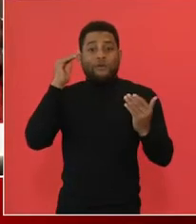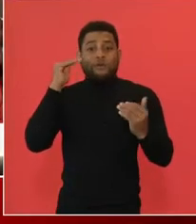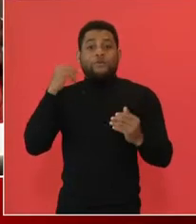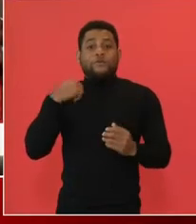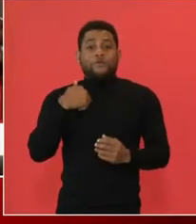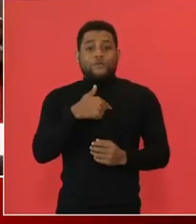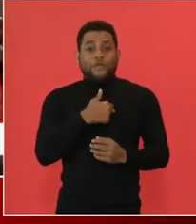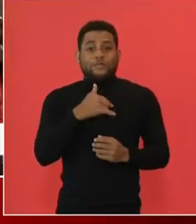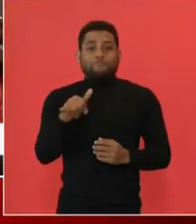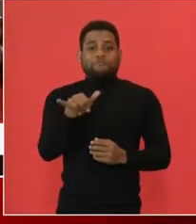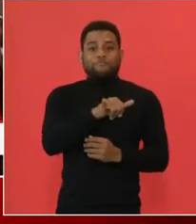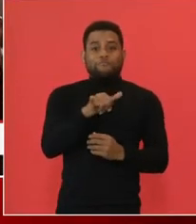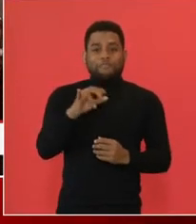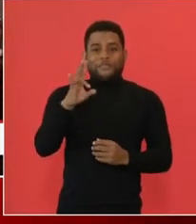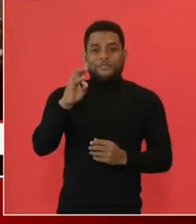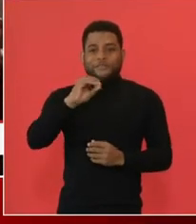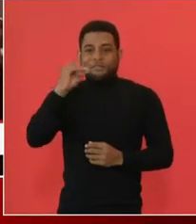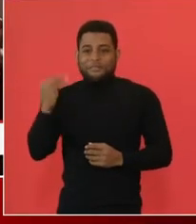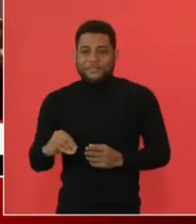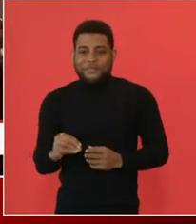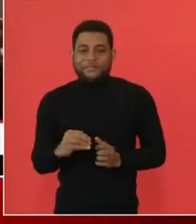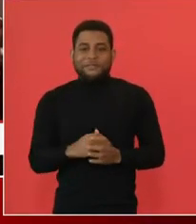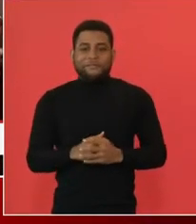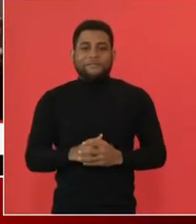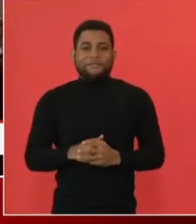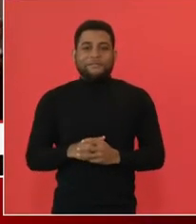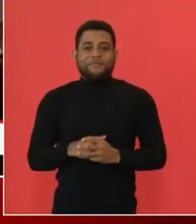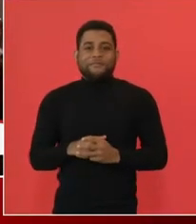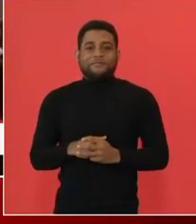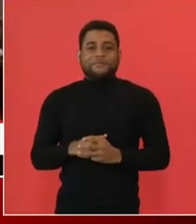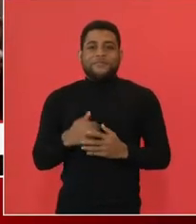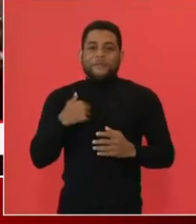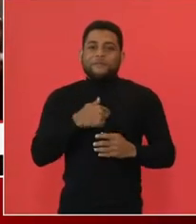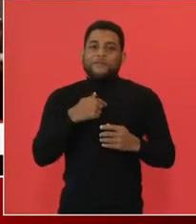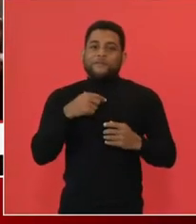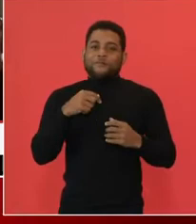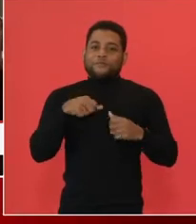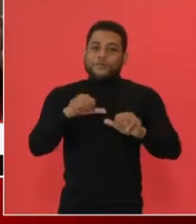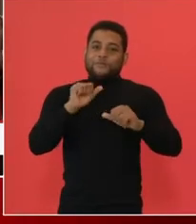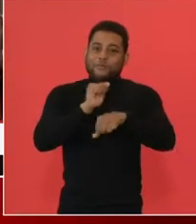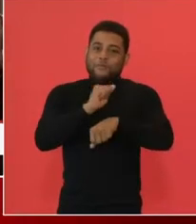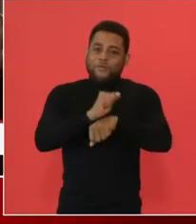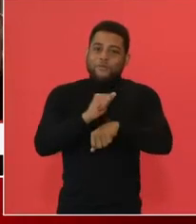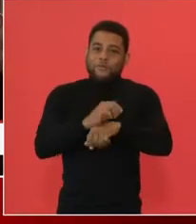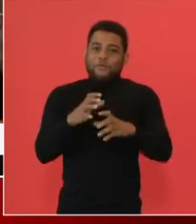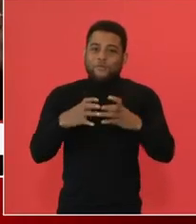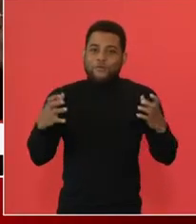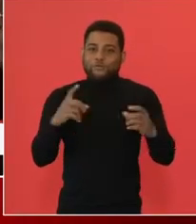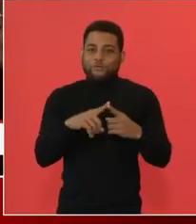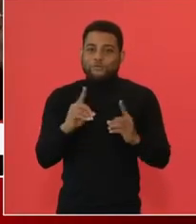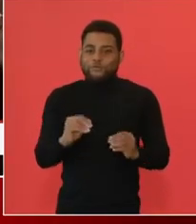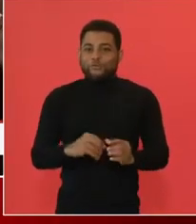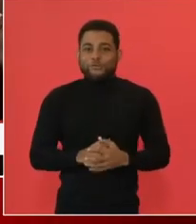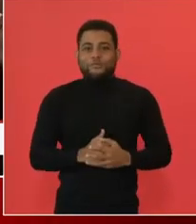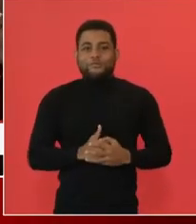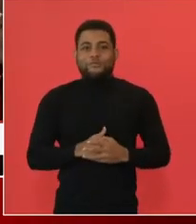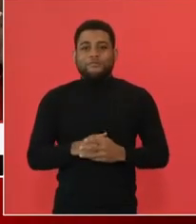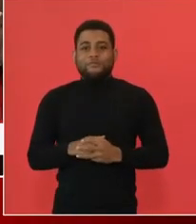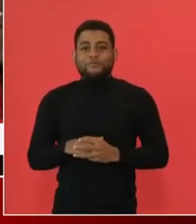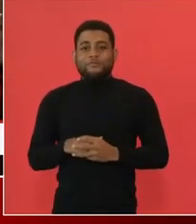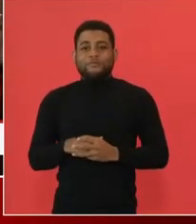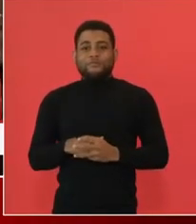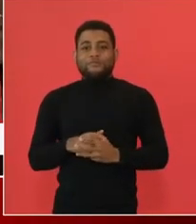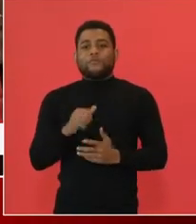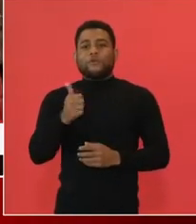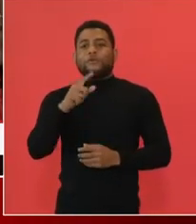our employees as well. And my last question on this policy. So you talked about the policy for indoors. What about the policy for outdoors,